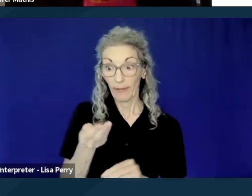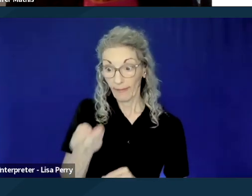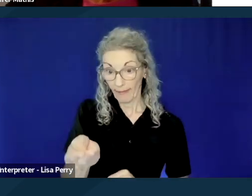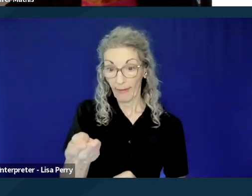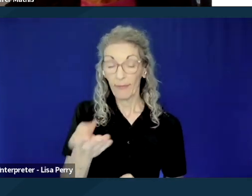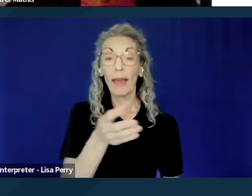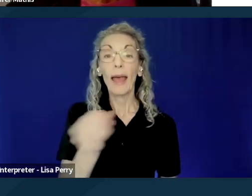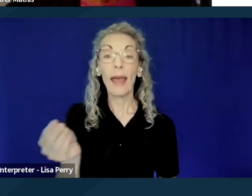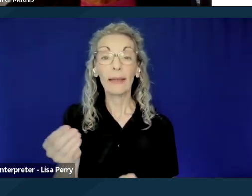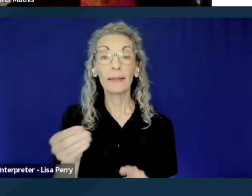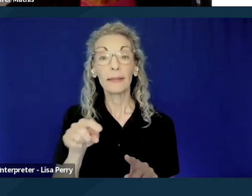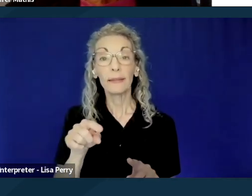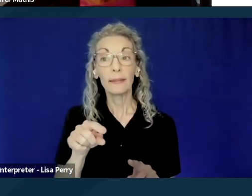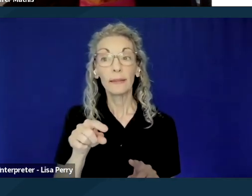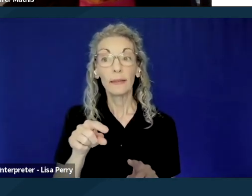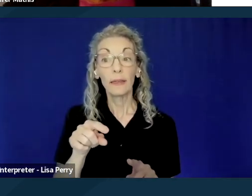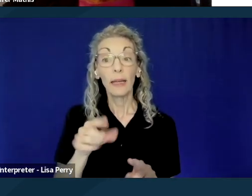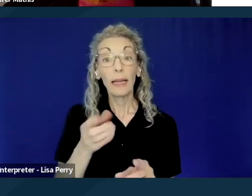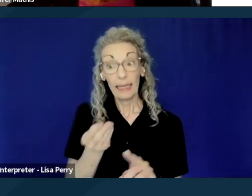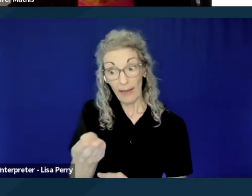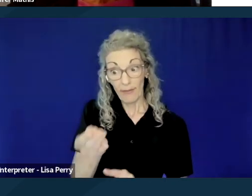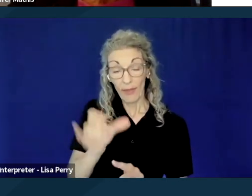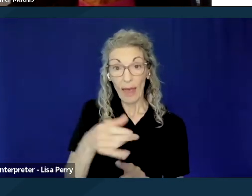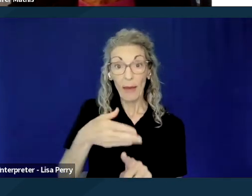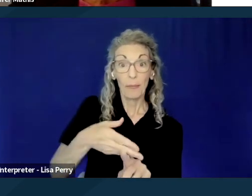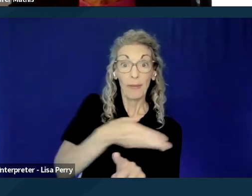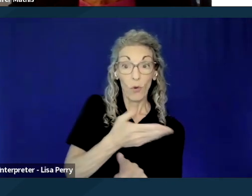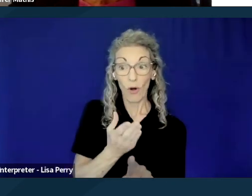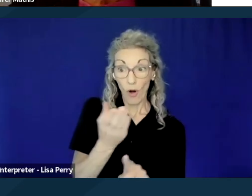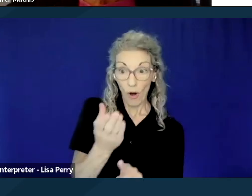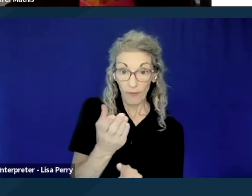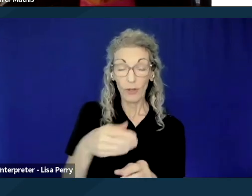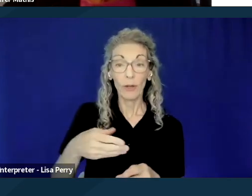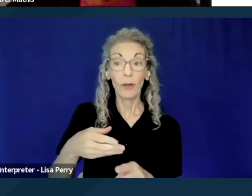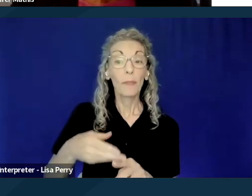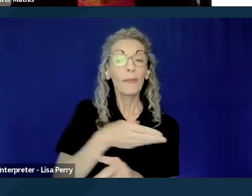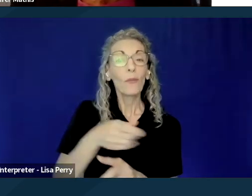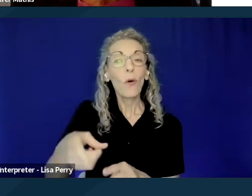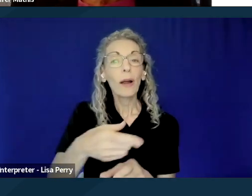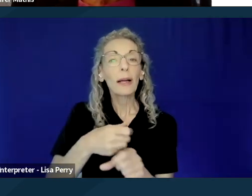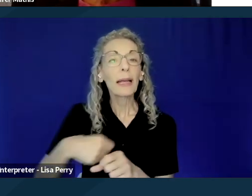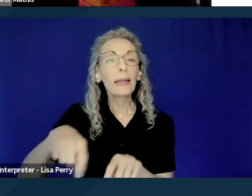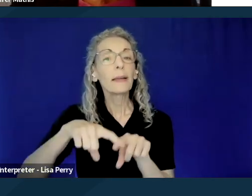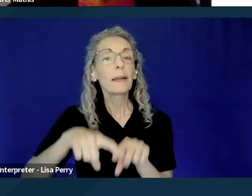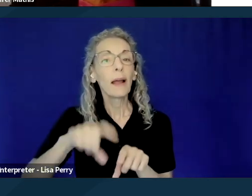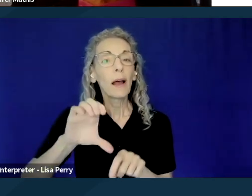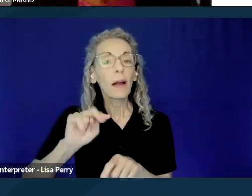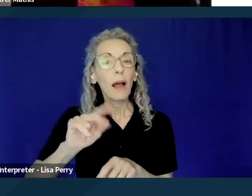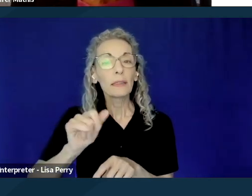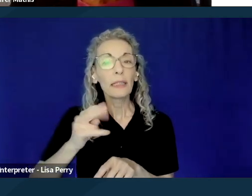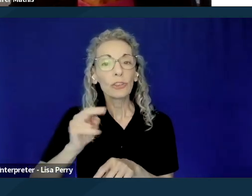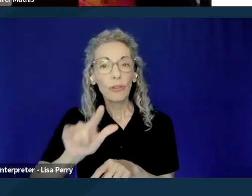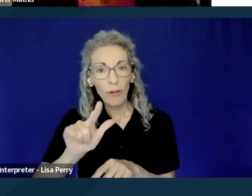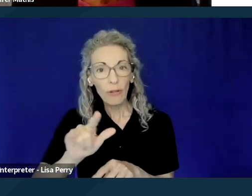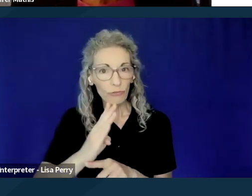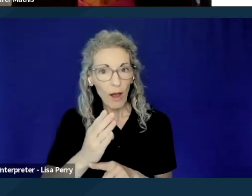it is given pre-offer before somebody gets a conditional job offer, and it is given post-offer